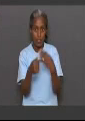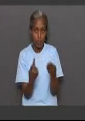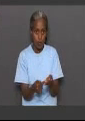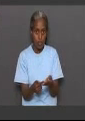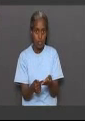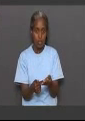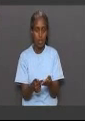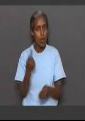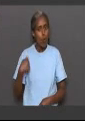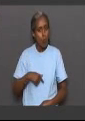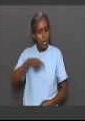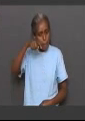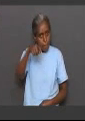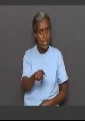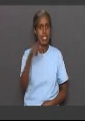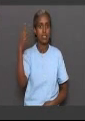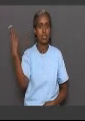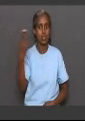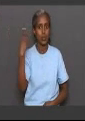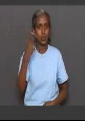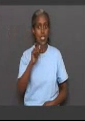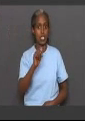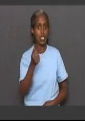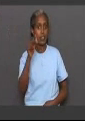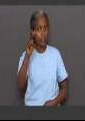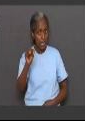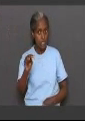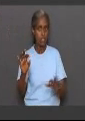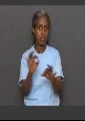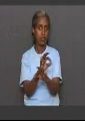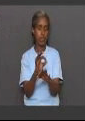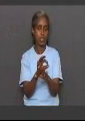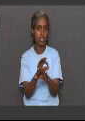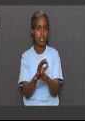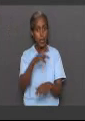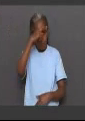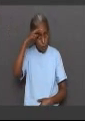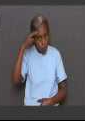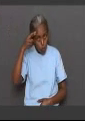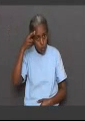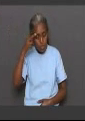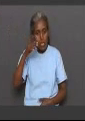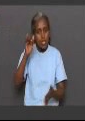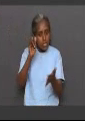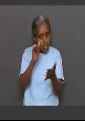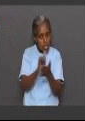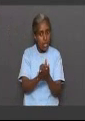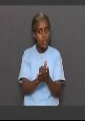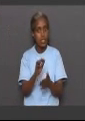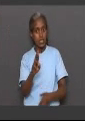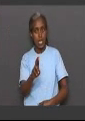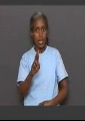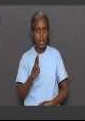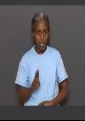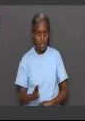Therefore, we must use the tangent function because that is the